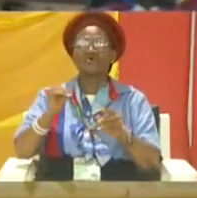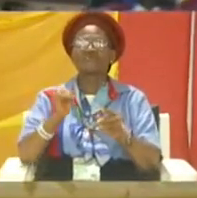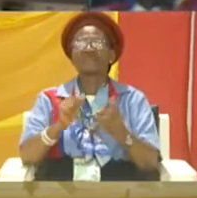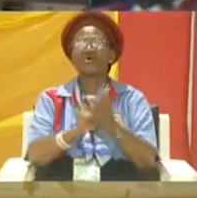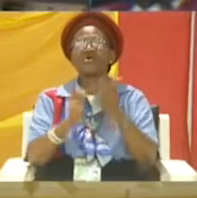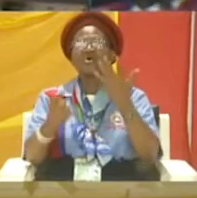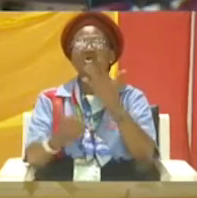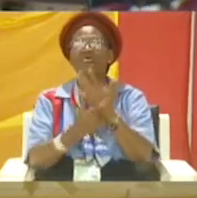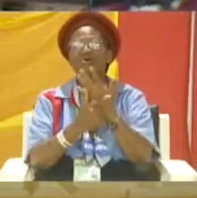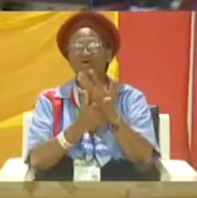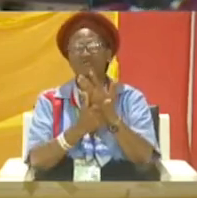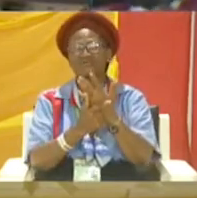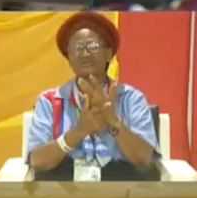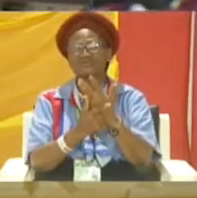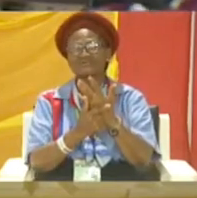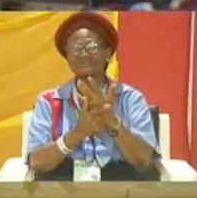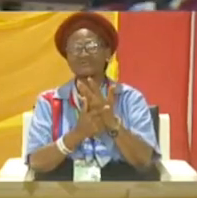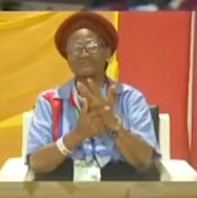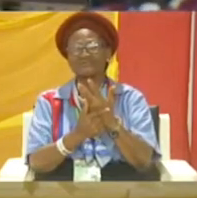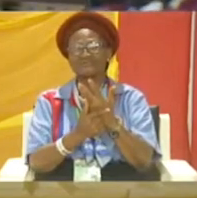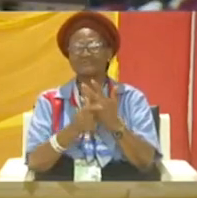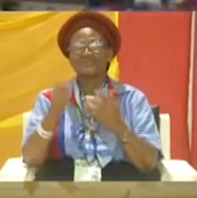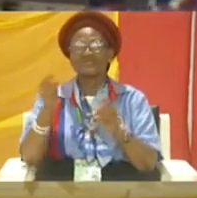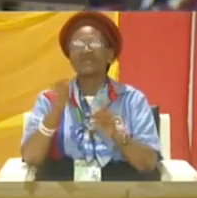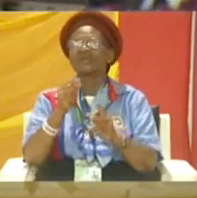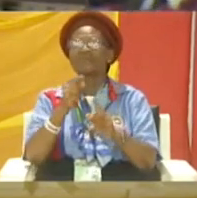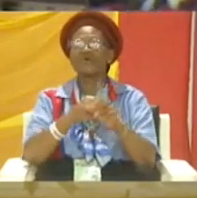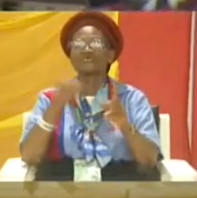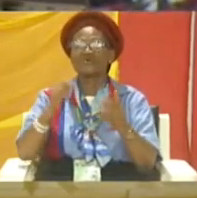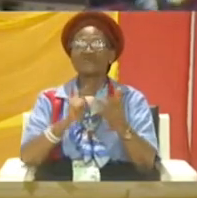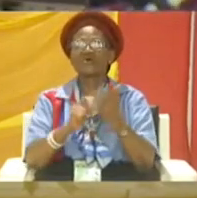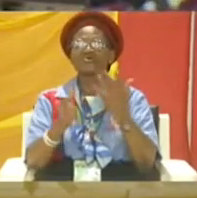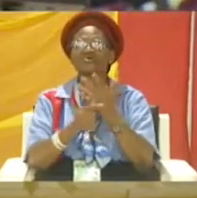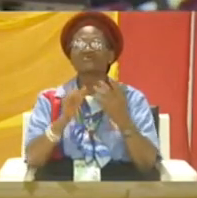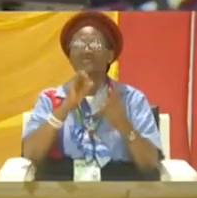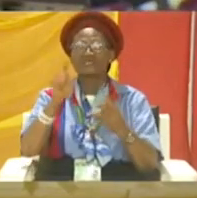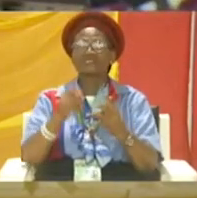August. The month of August is the month of a new